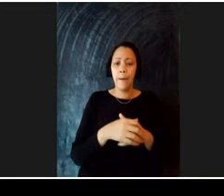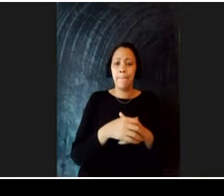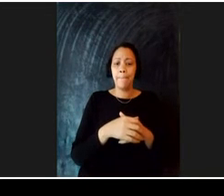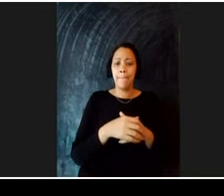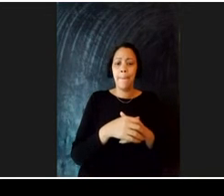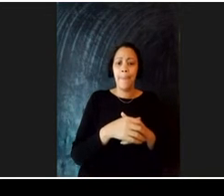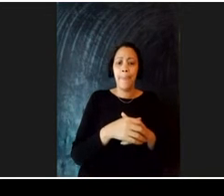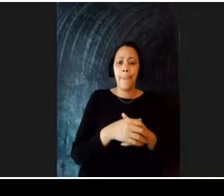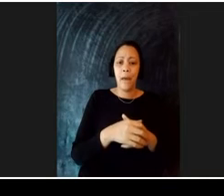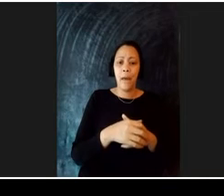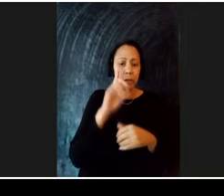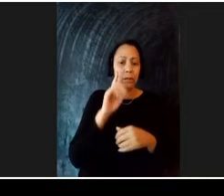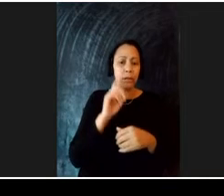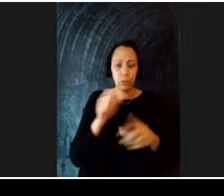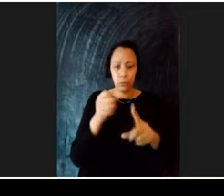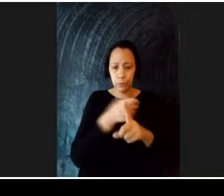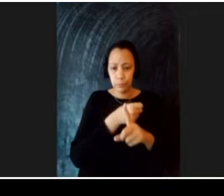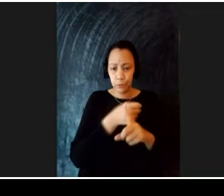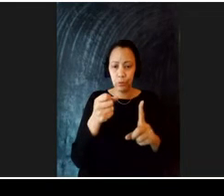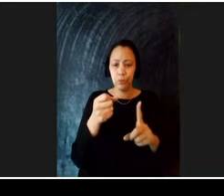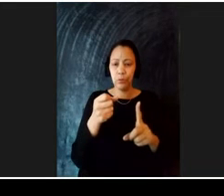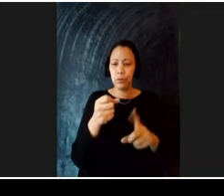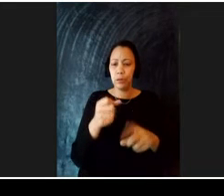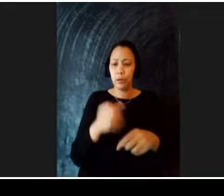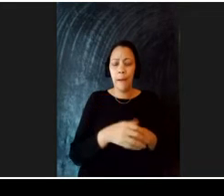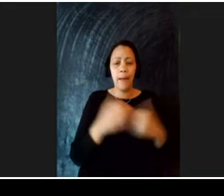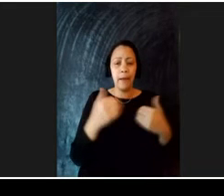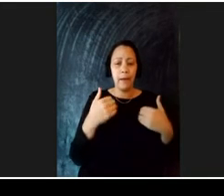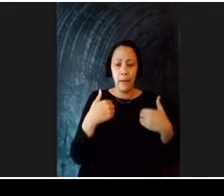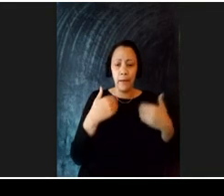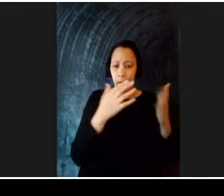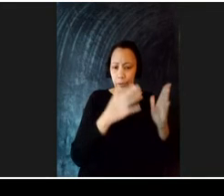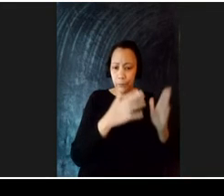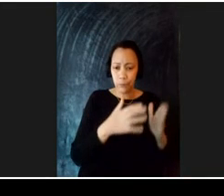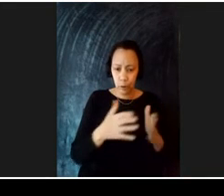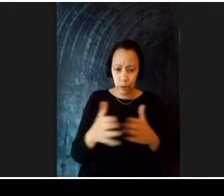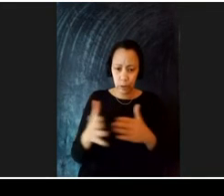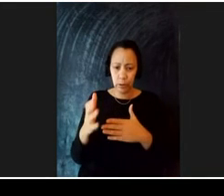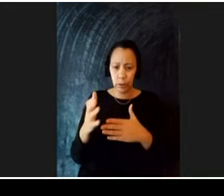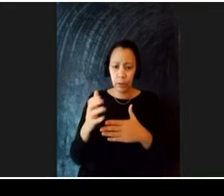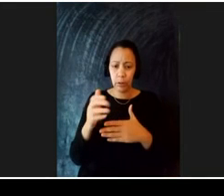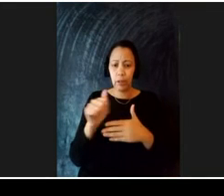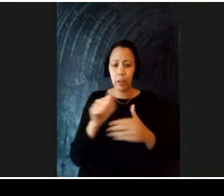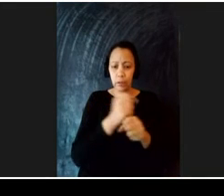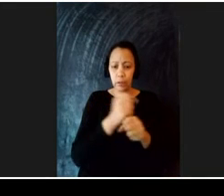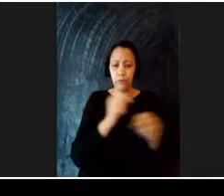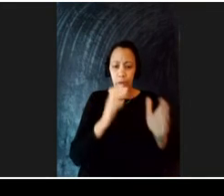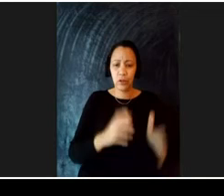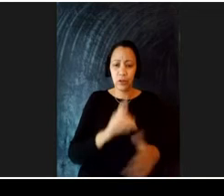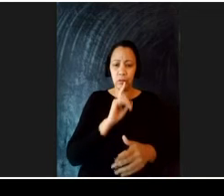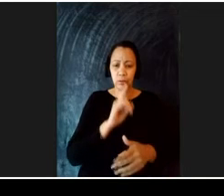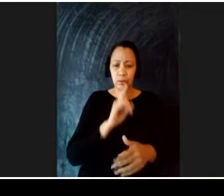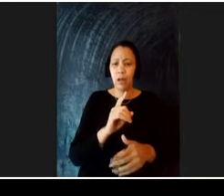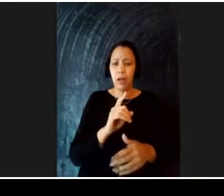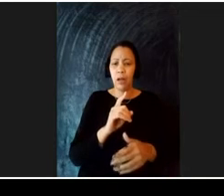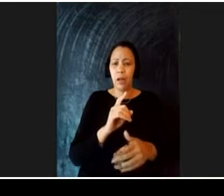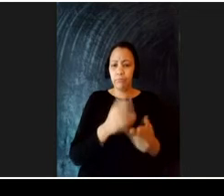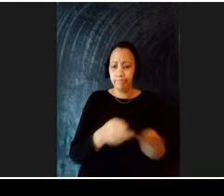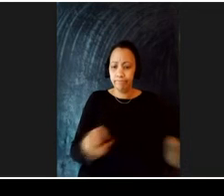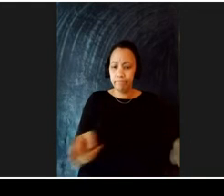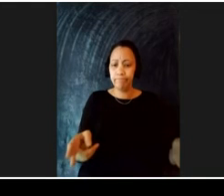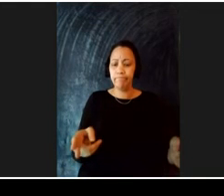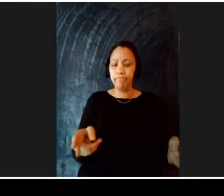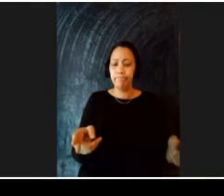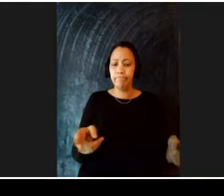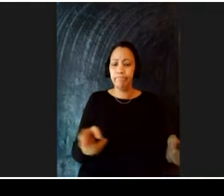remote learning introduce kinds of conflict in one situation we learned early on of a series of Acts on Facebook and social